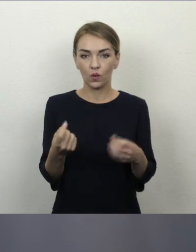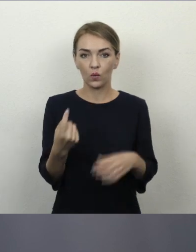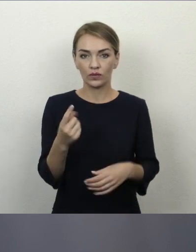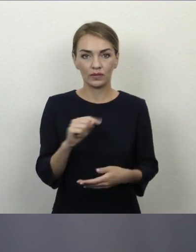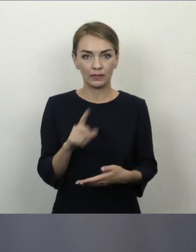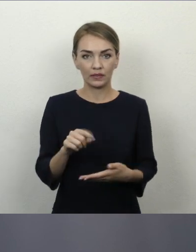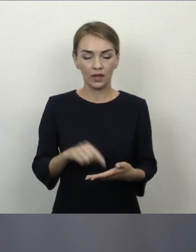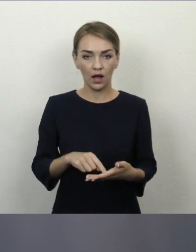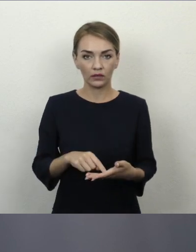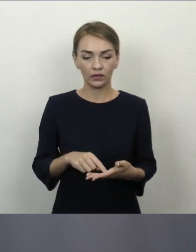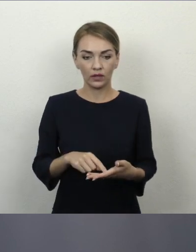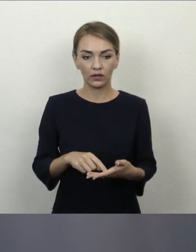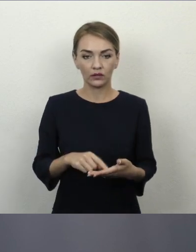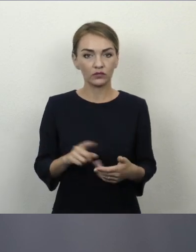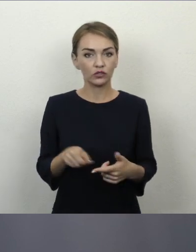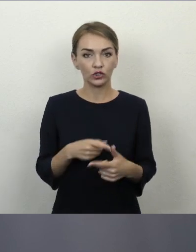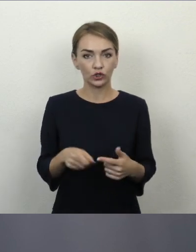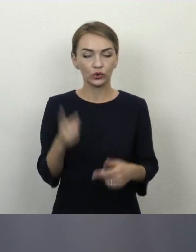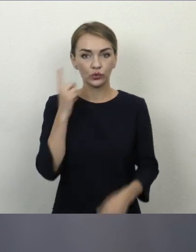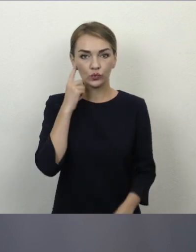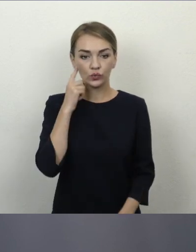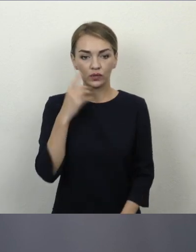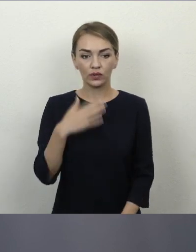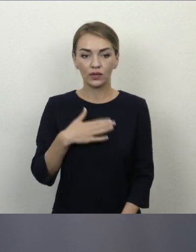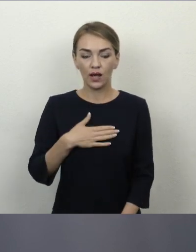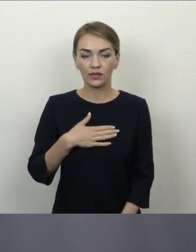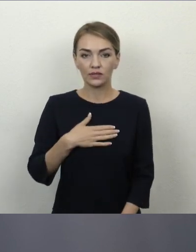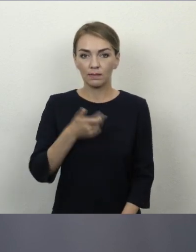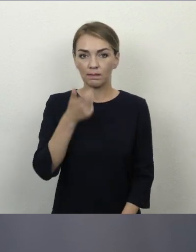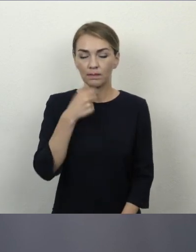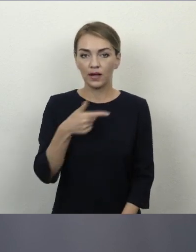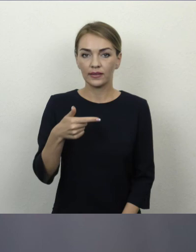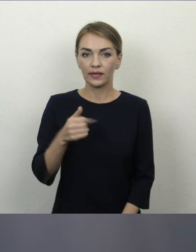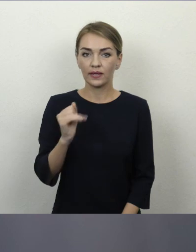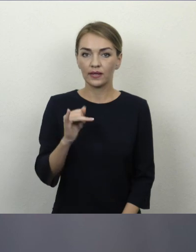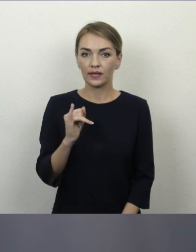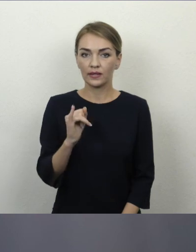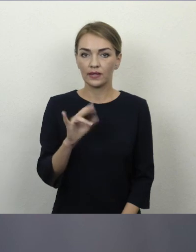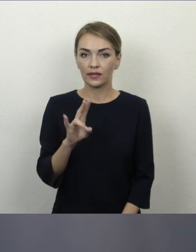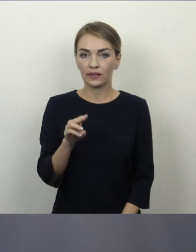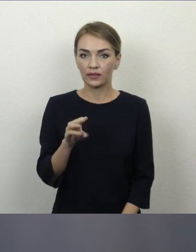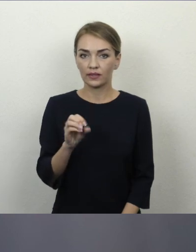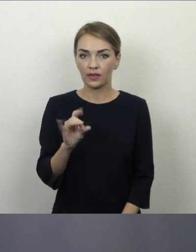And there is another question to Hinteras.